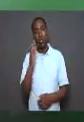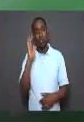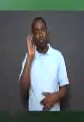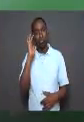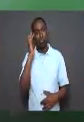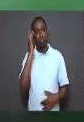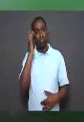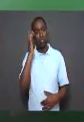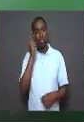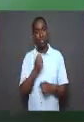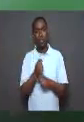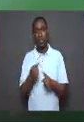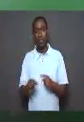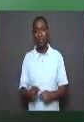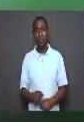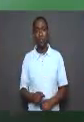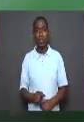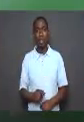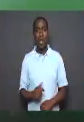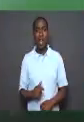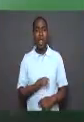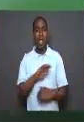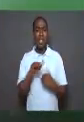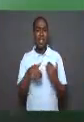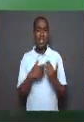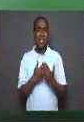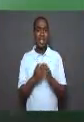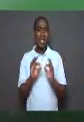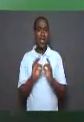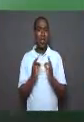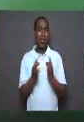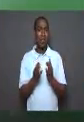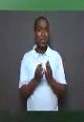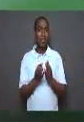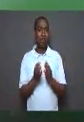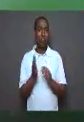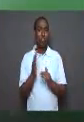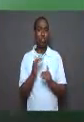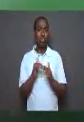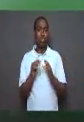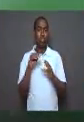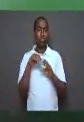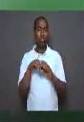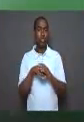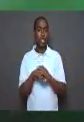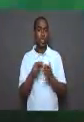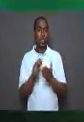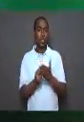smoking-related disease, the entire family will suffer from the loss of